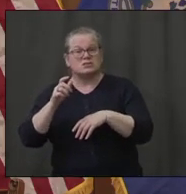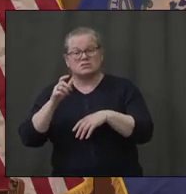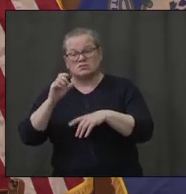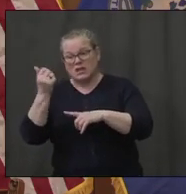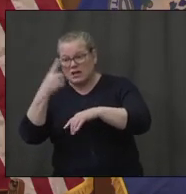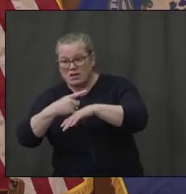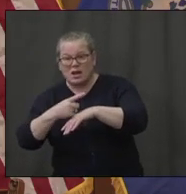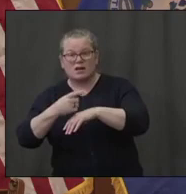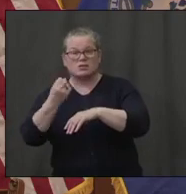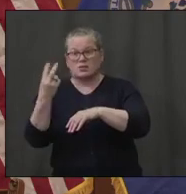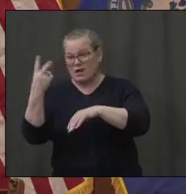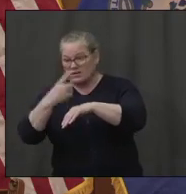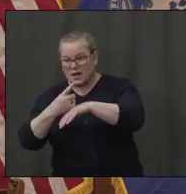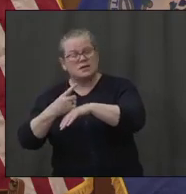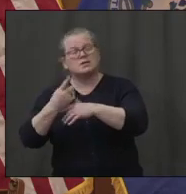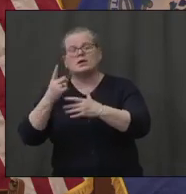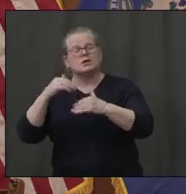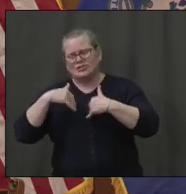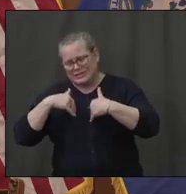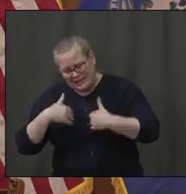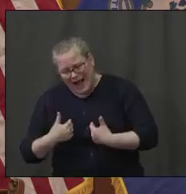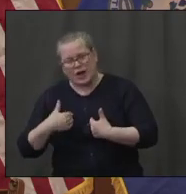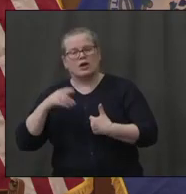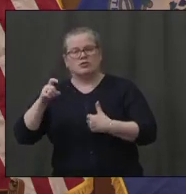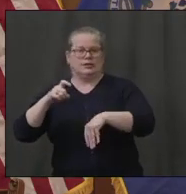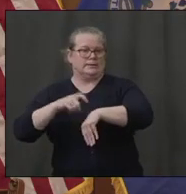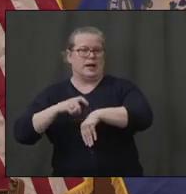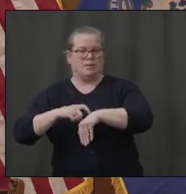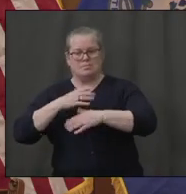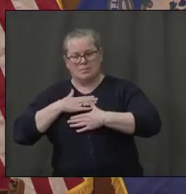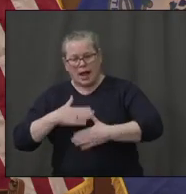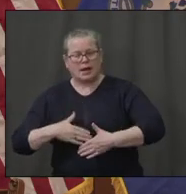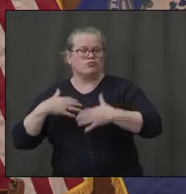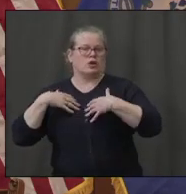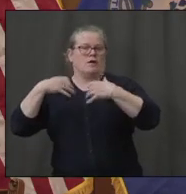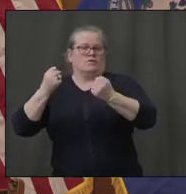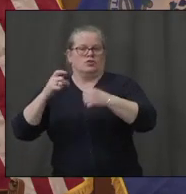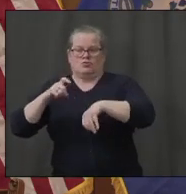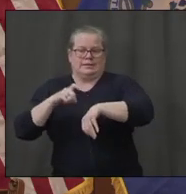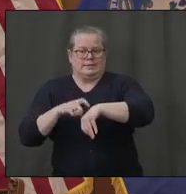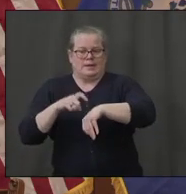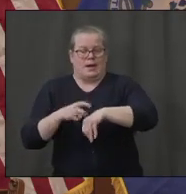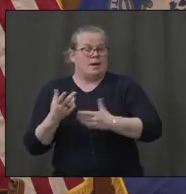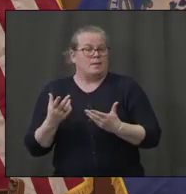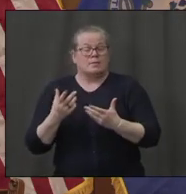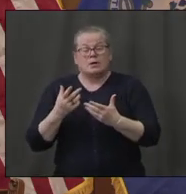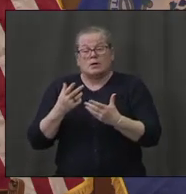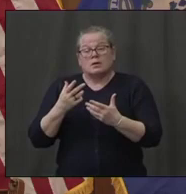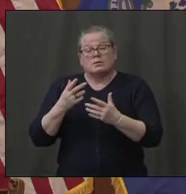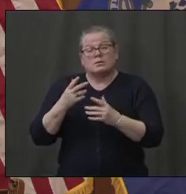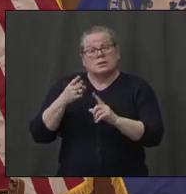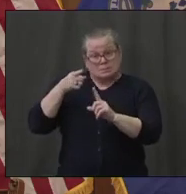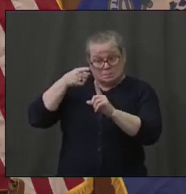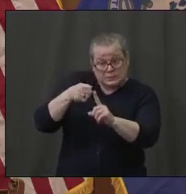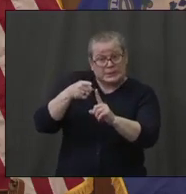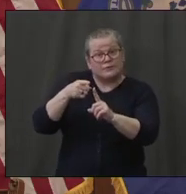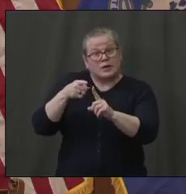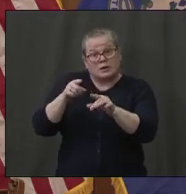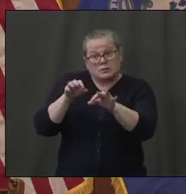they're tired, they just need to recover, and they need space to do that. I don't think there's any single thing that you can take that